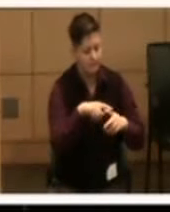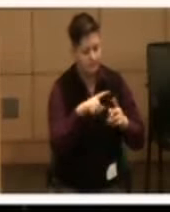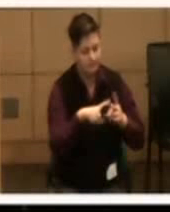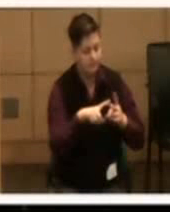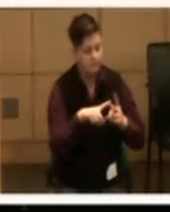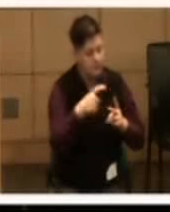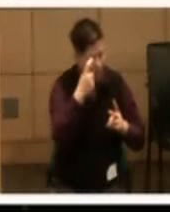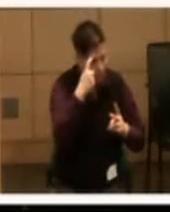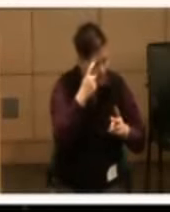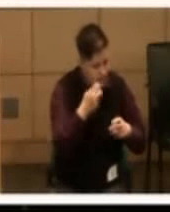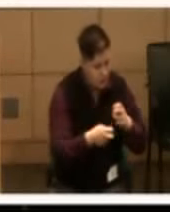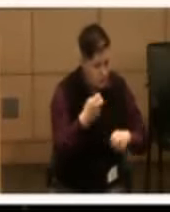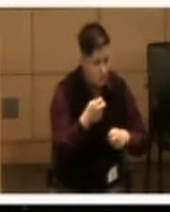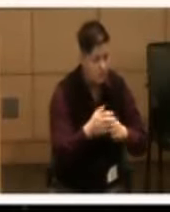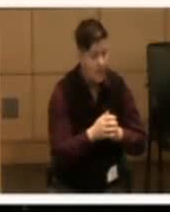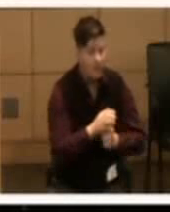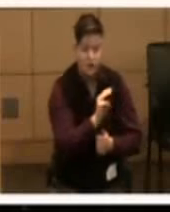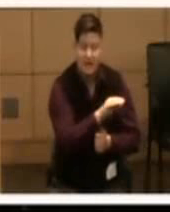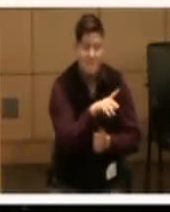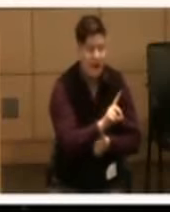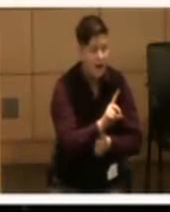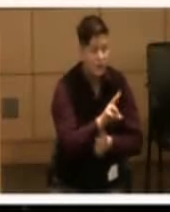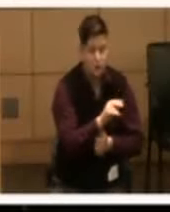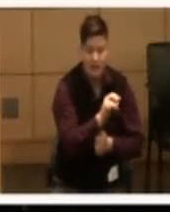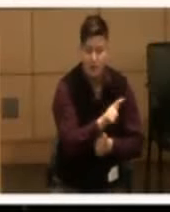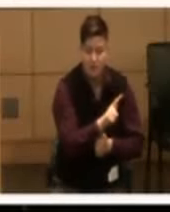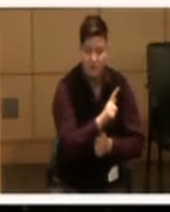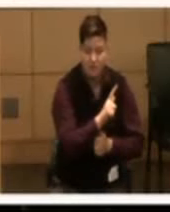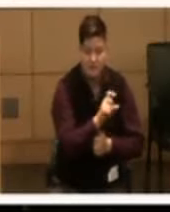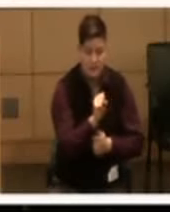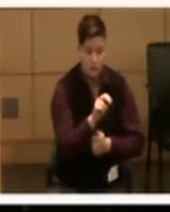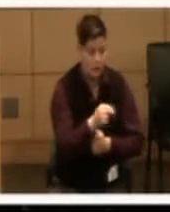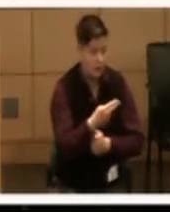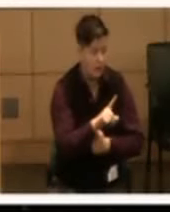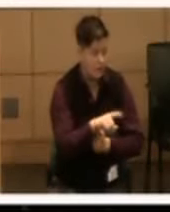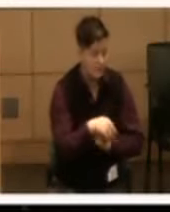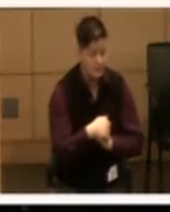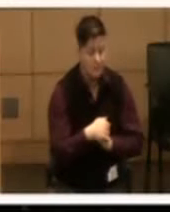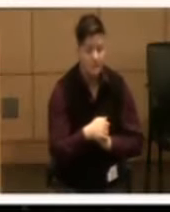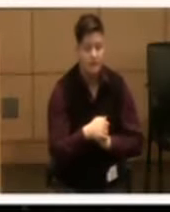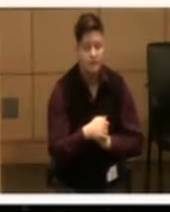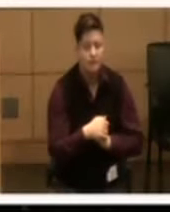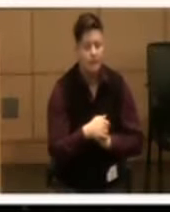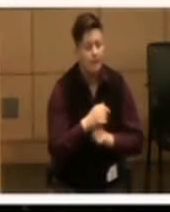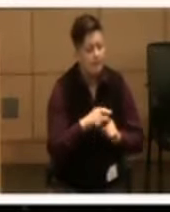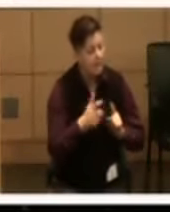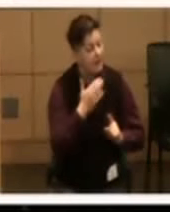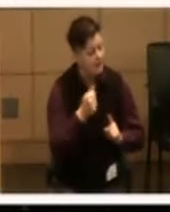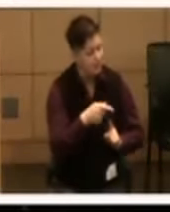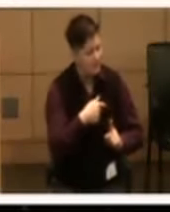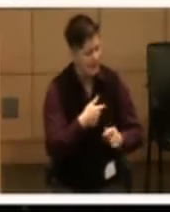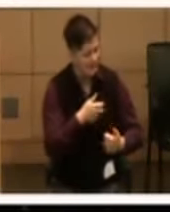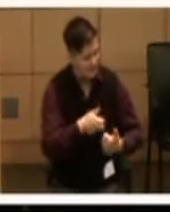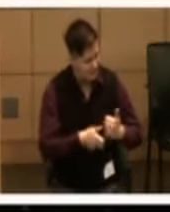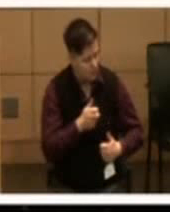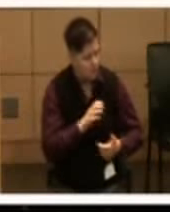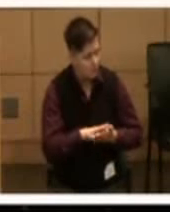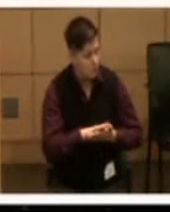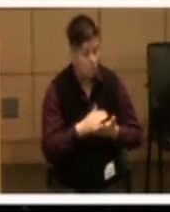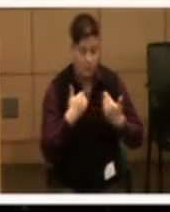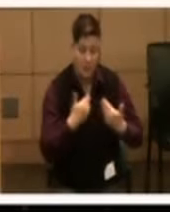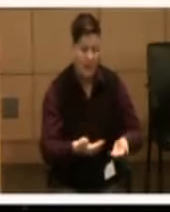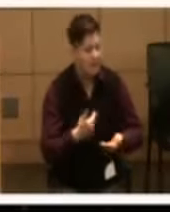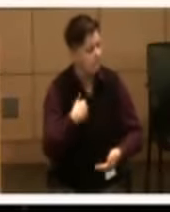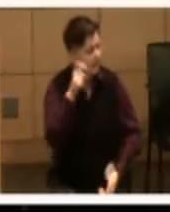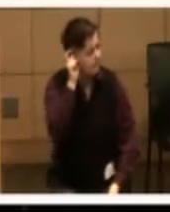had a mild unilateral hearing loss, sensory neural. And because she was having so much difficulty in school, we just went ahead and